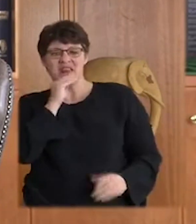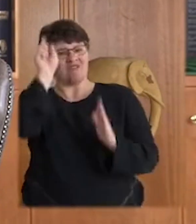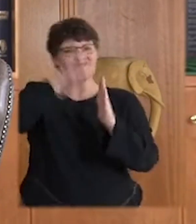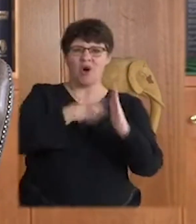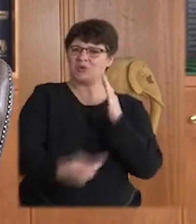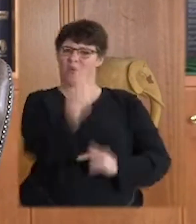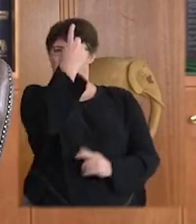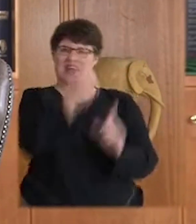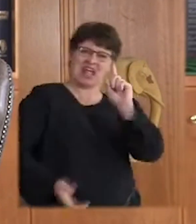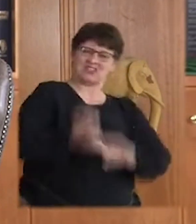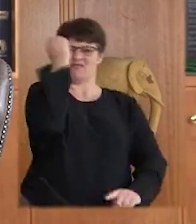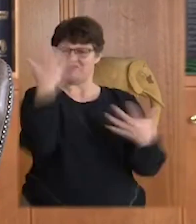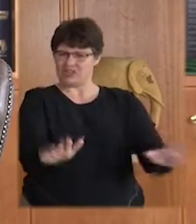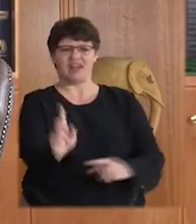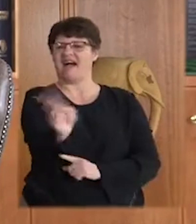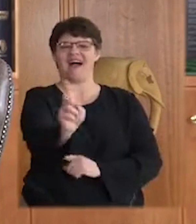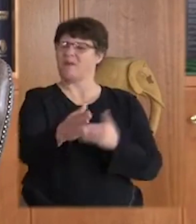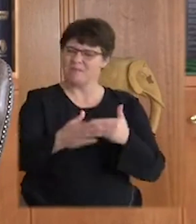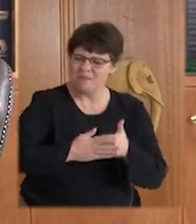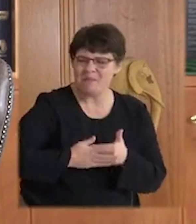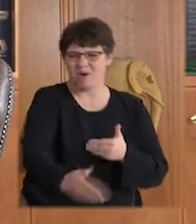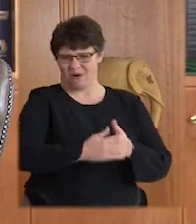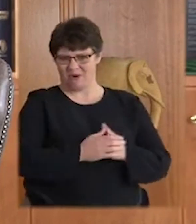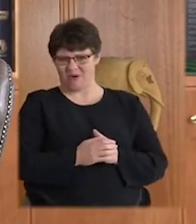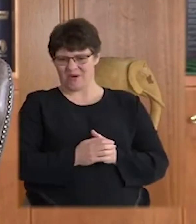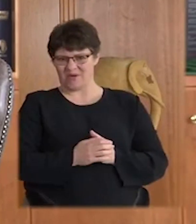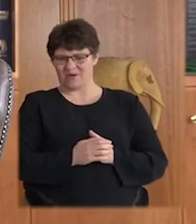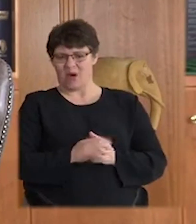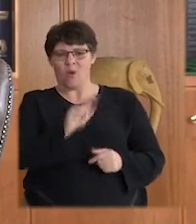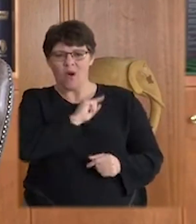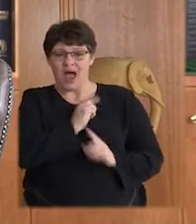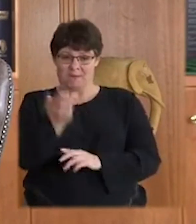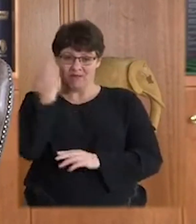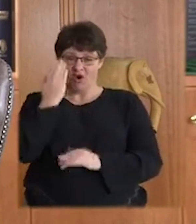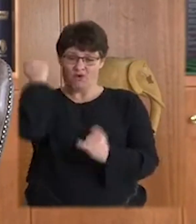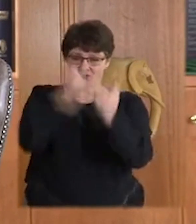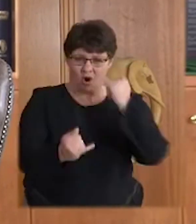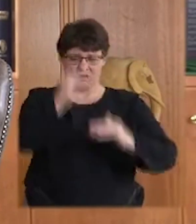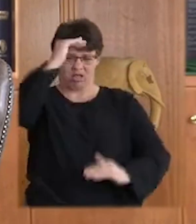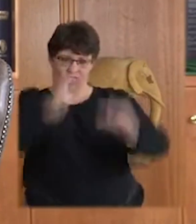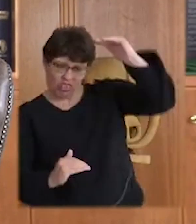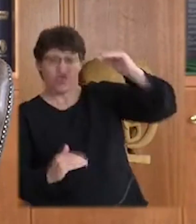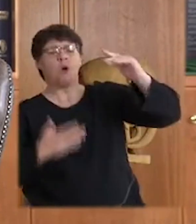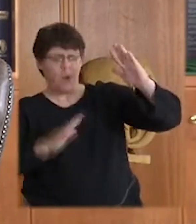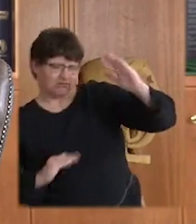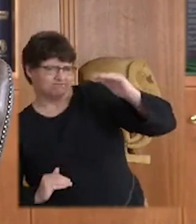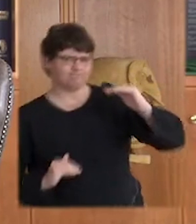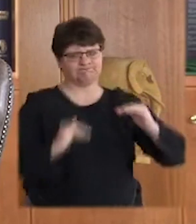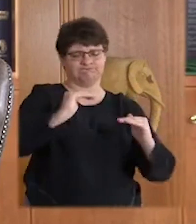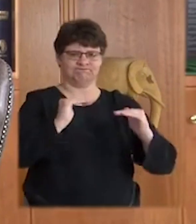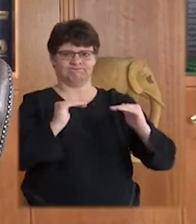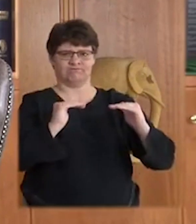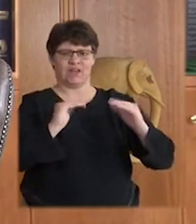vote. It was about setting right the wrongs of the past, about redress,